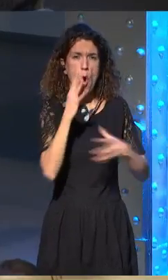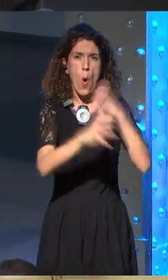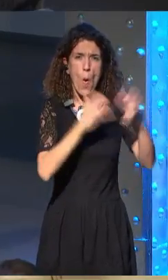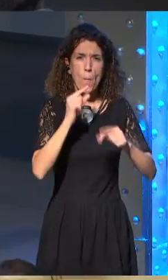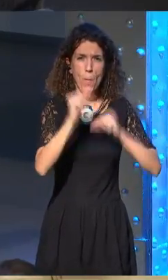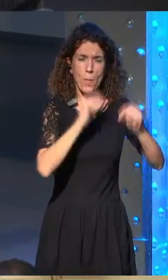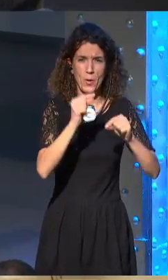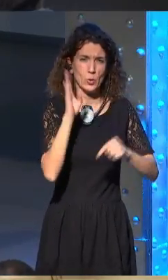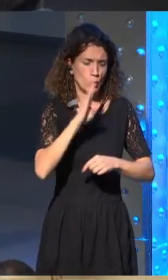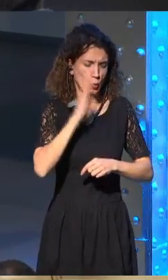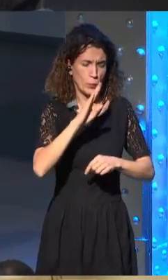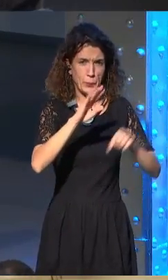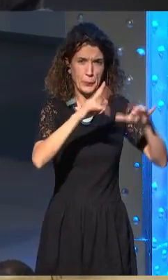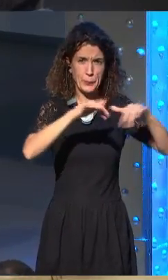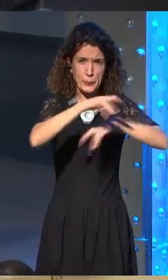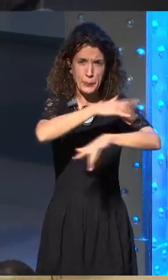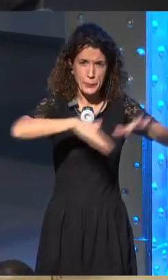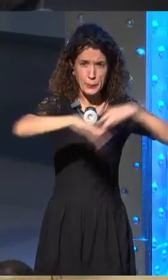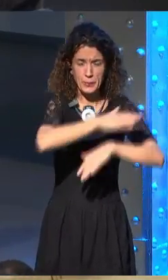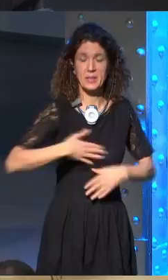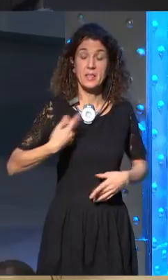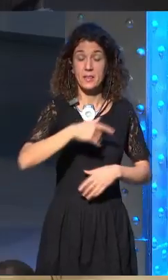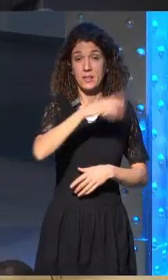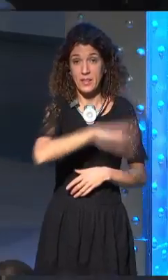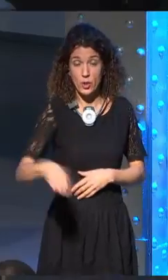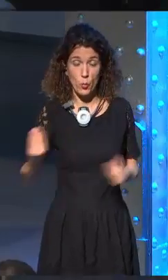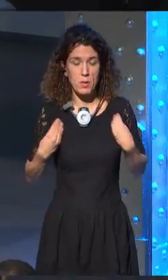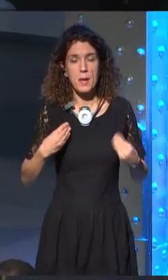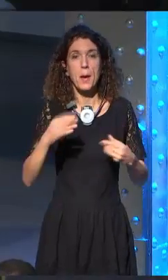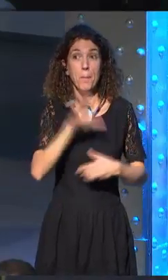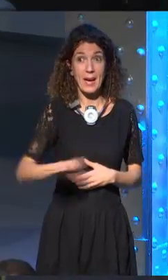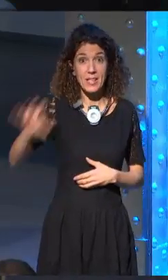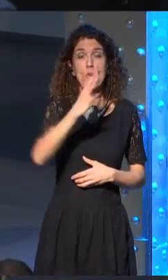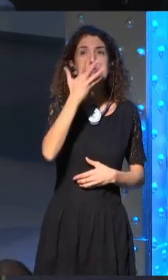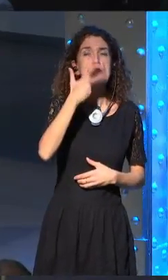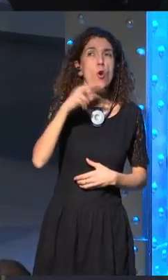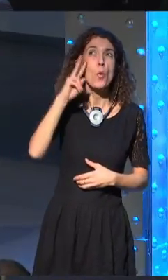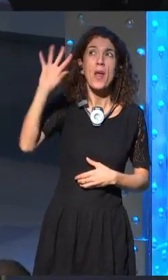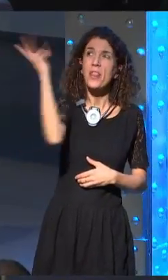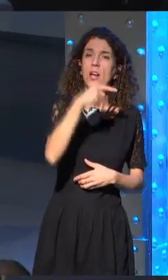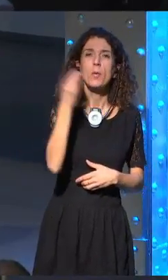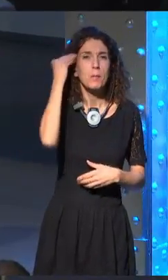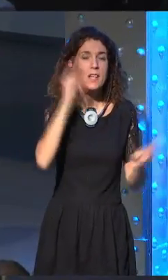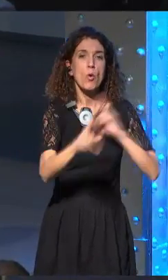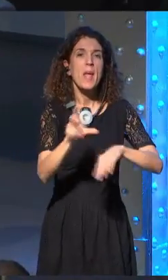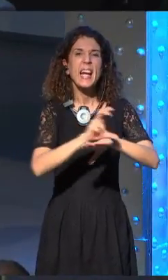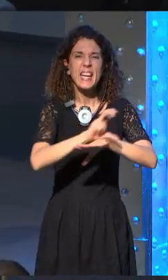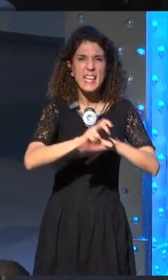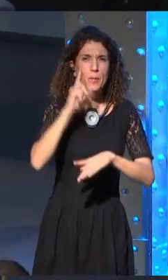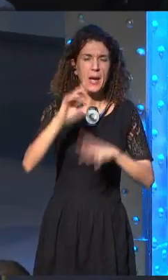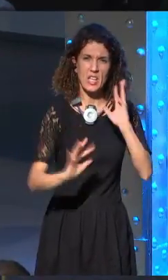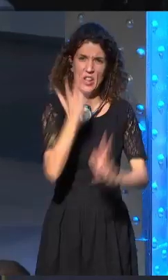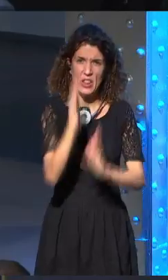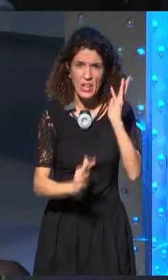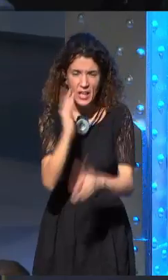them what color the sky was, they'd say, gray or brown, not blue. You see fires. When I was in space, there were a